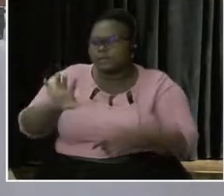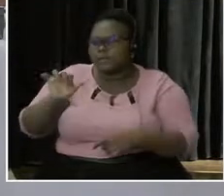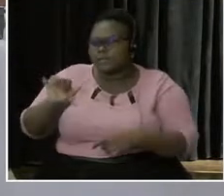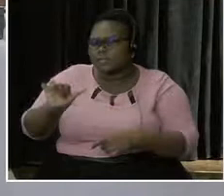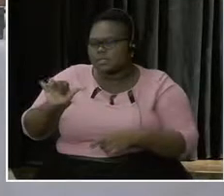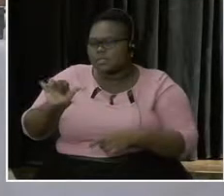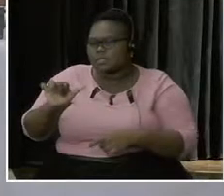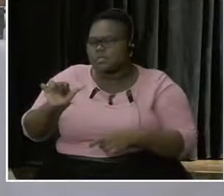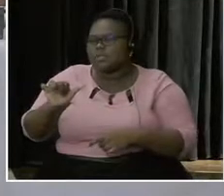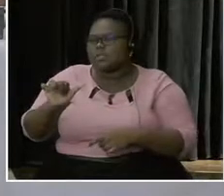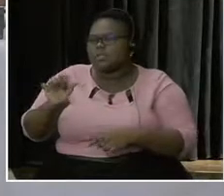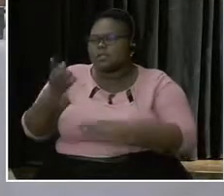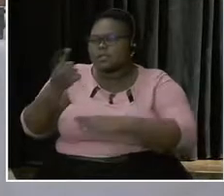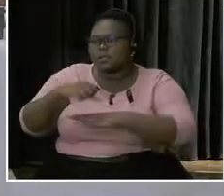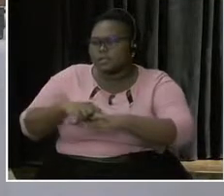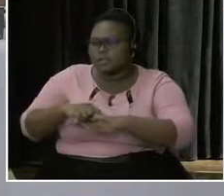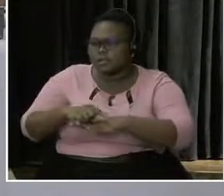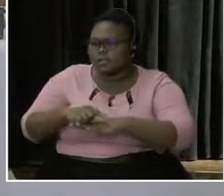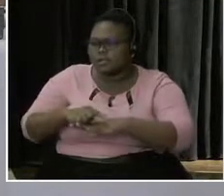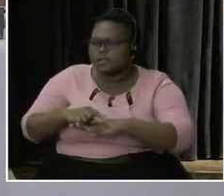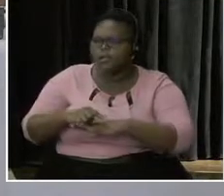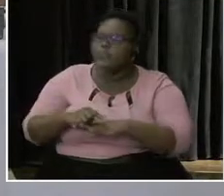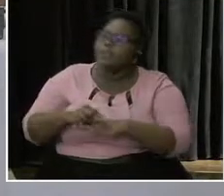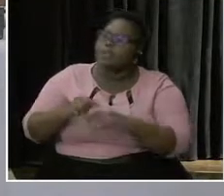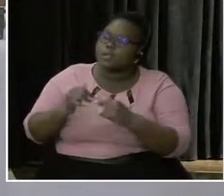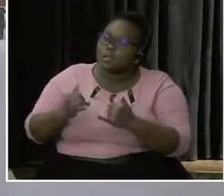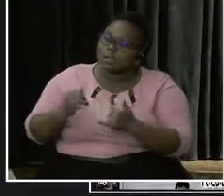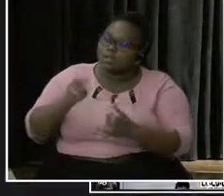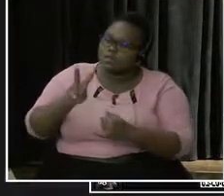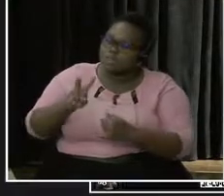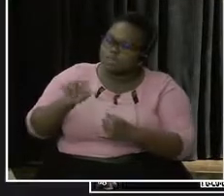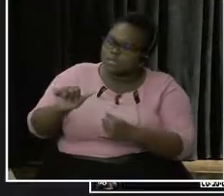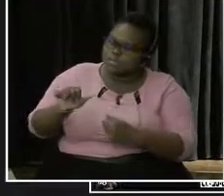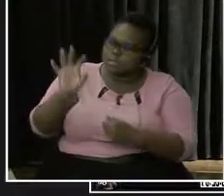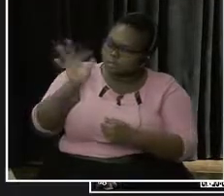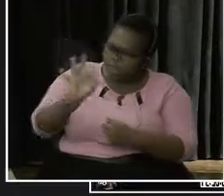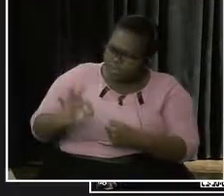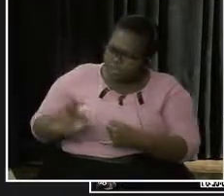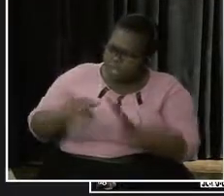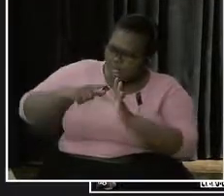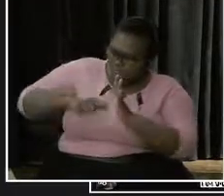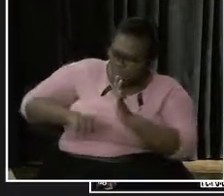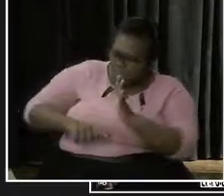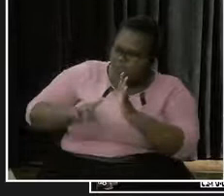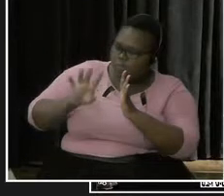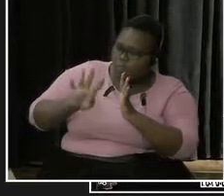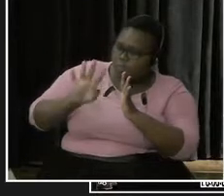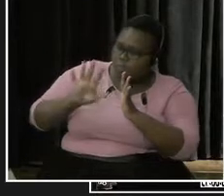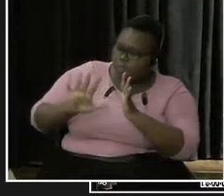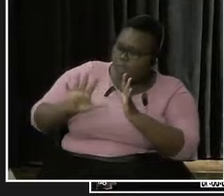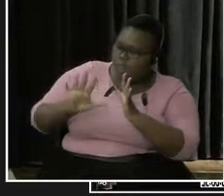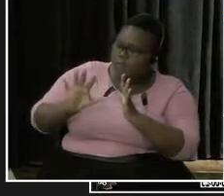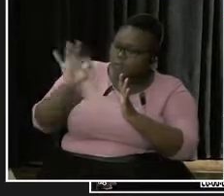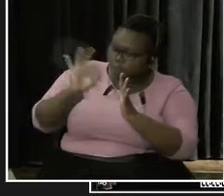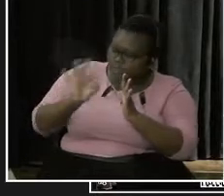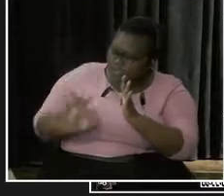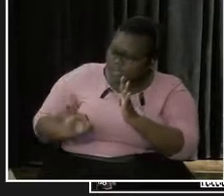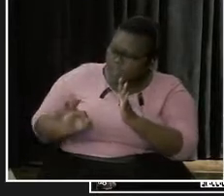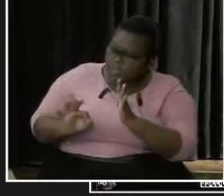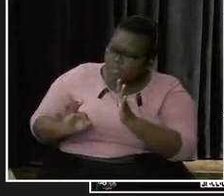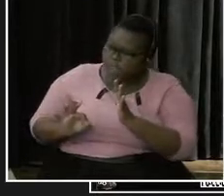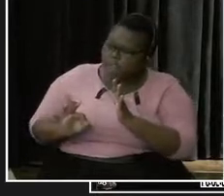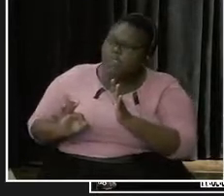is 23%, well below the norm of 45%, while our debt servicing cost is less